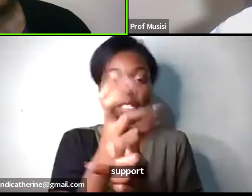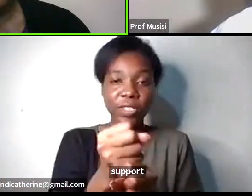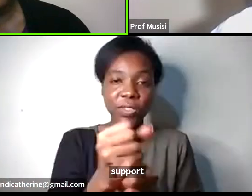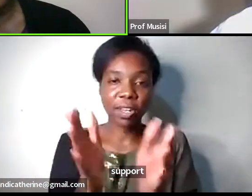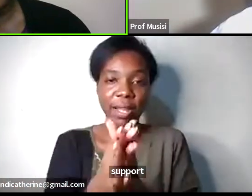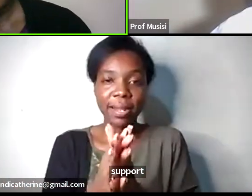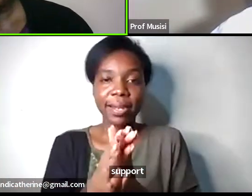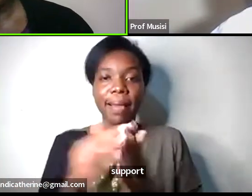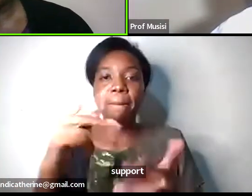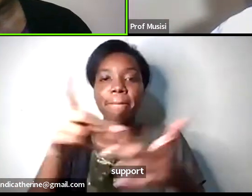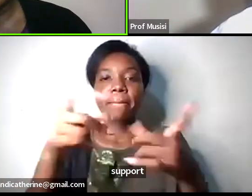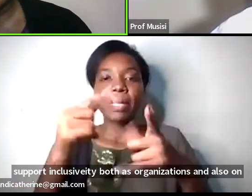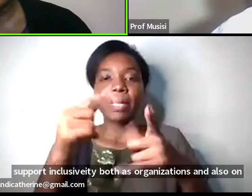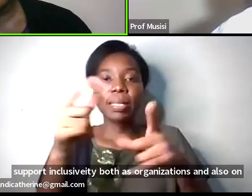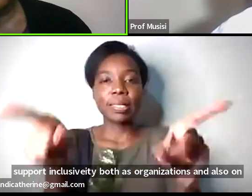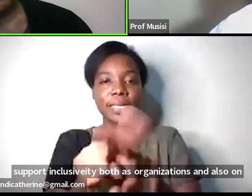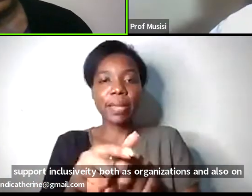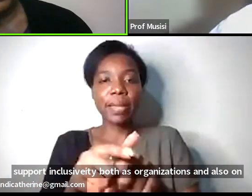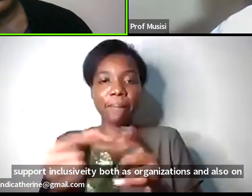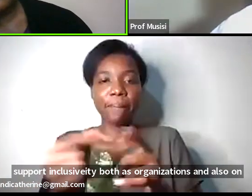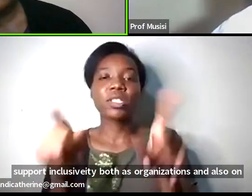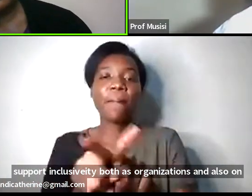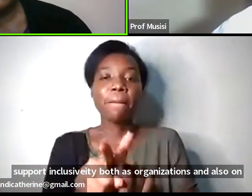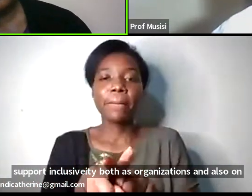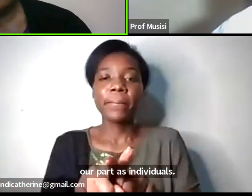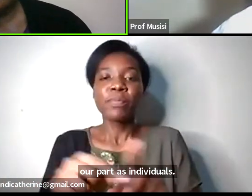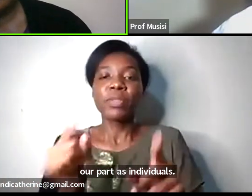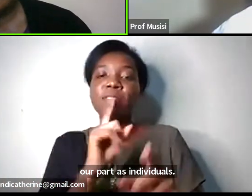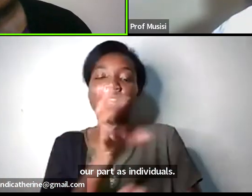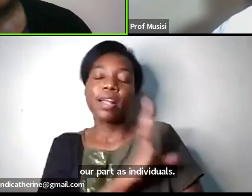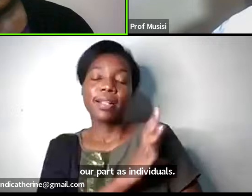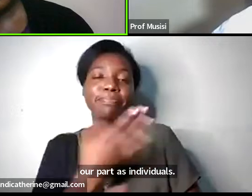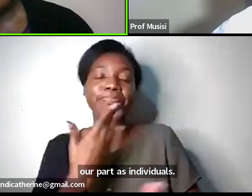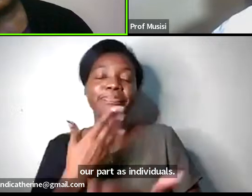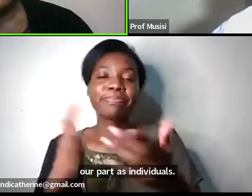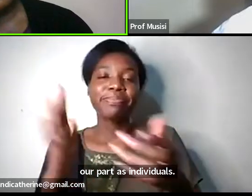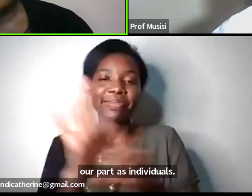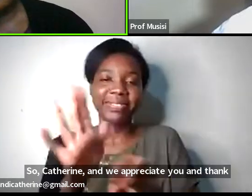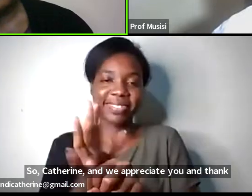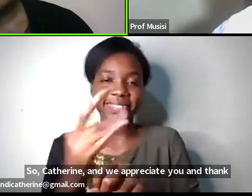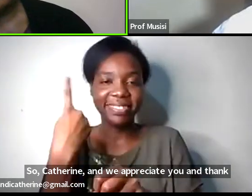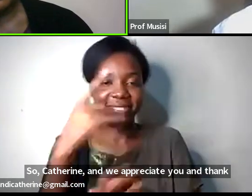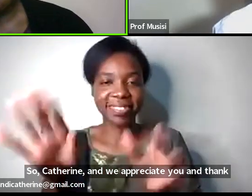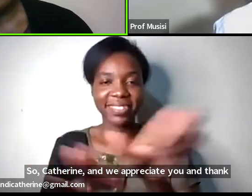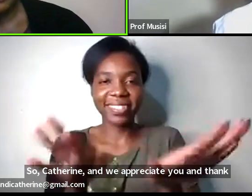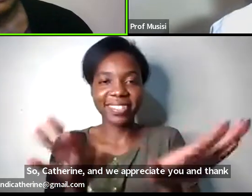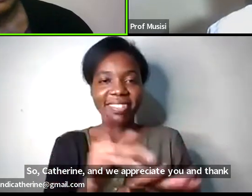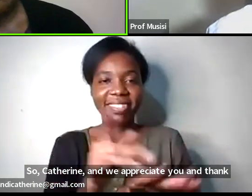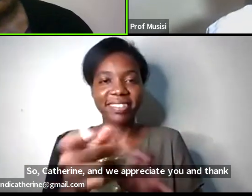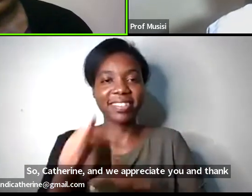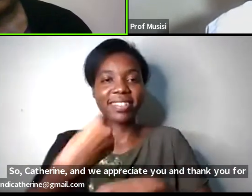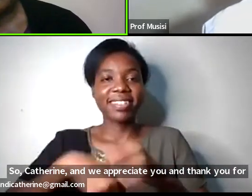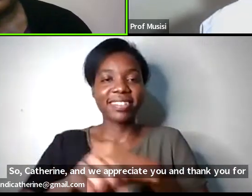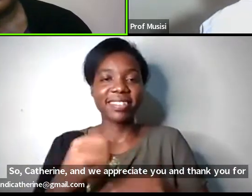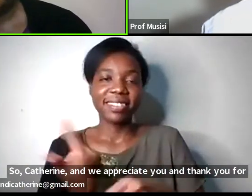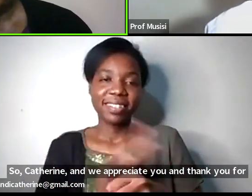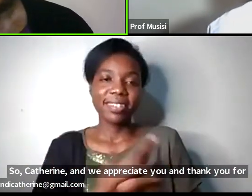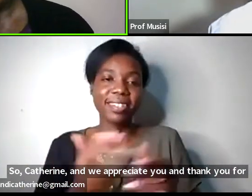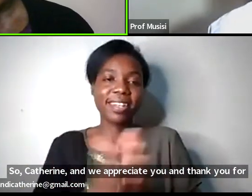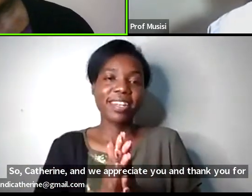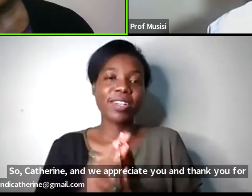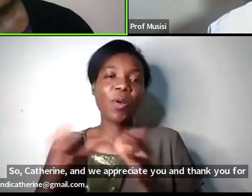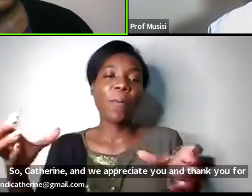as individuals. So Catherine Sidandi, we appreciate you and thank you for everything that you do for us and for the